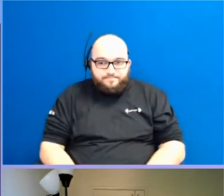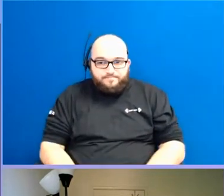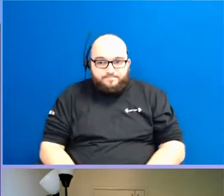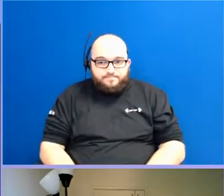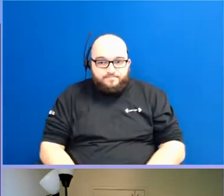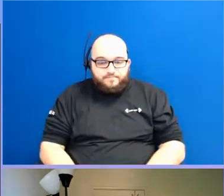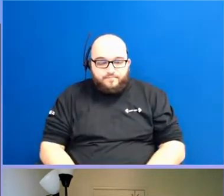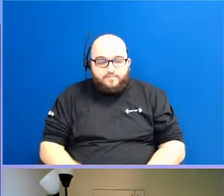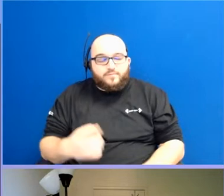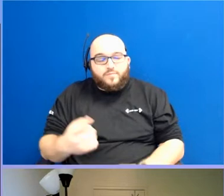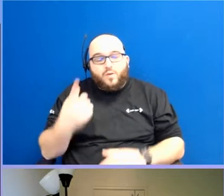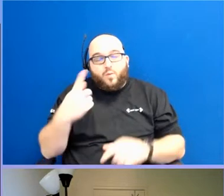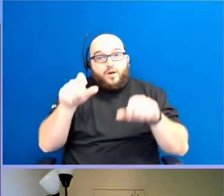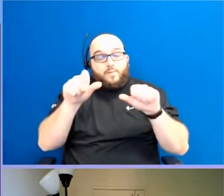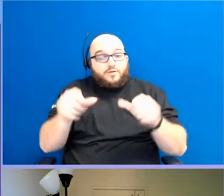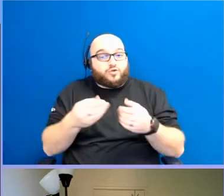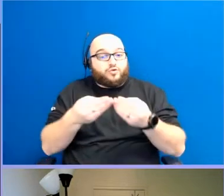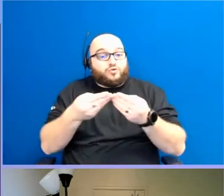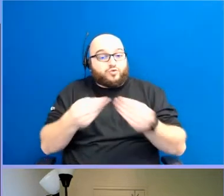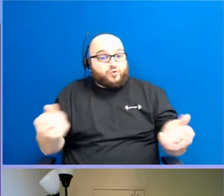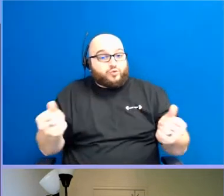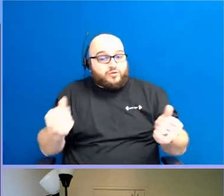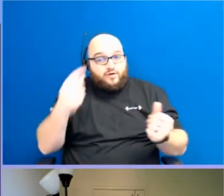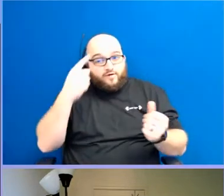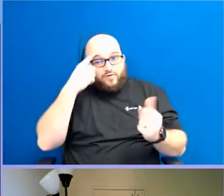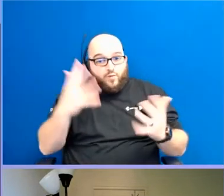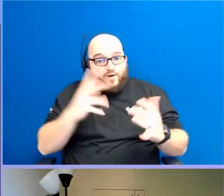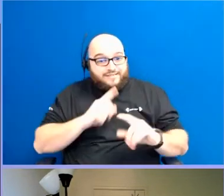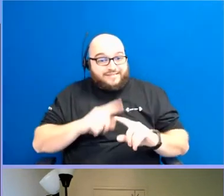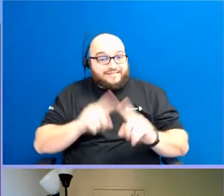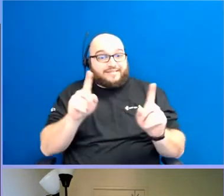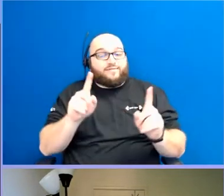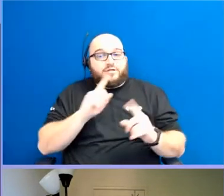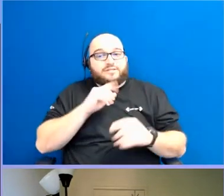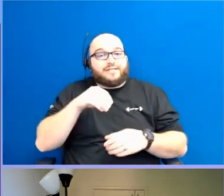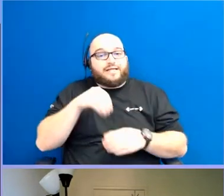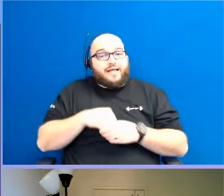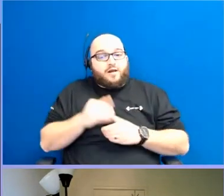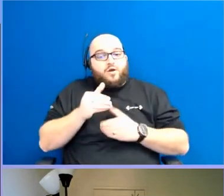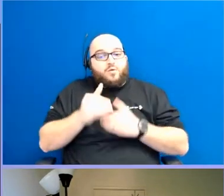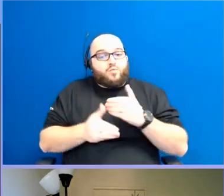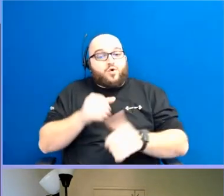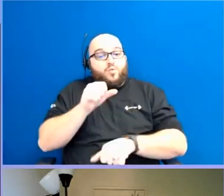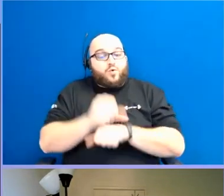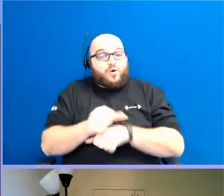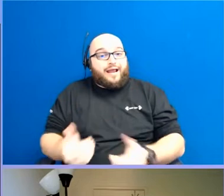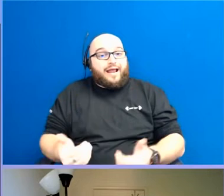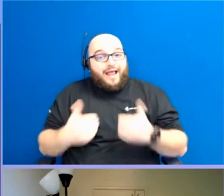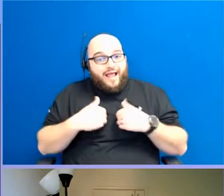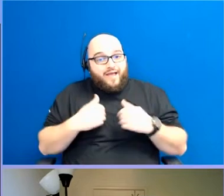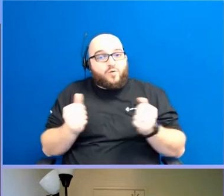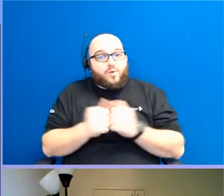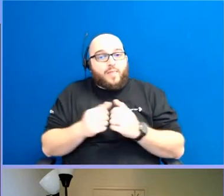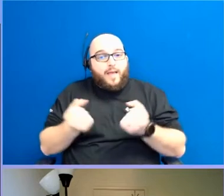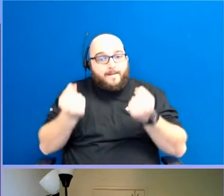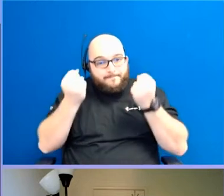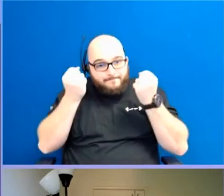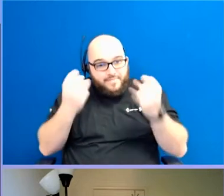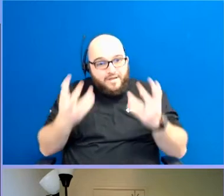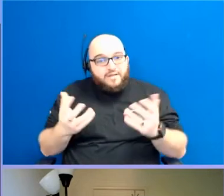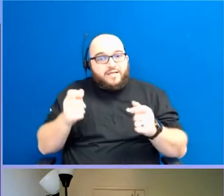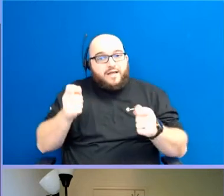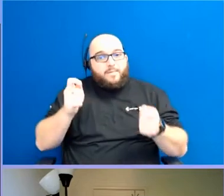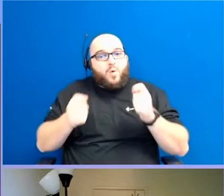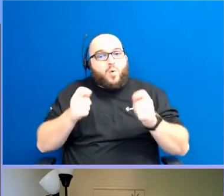potential solution for differences is this in-progress work that we have around a multimodal language model that